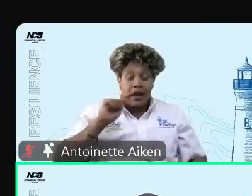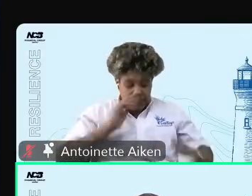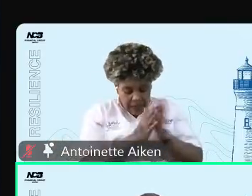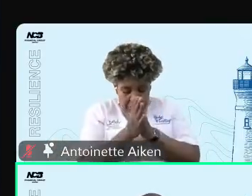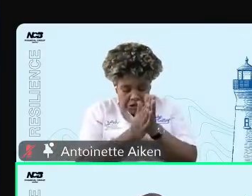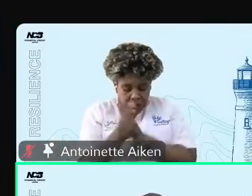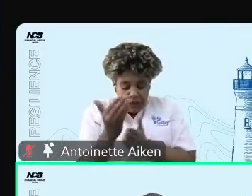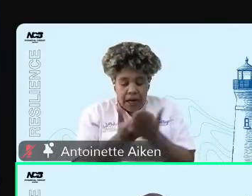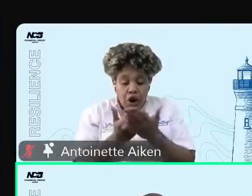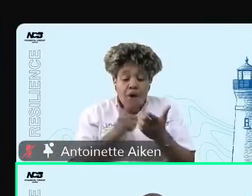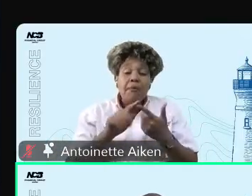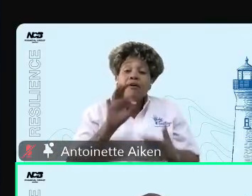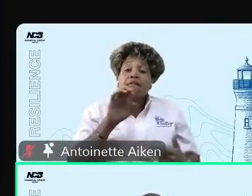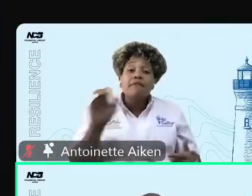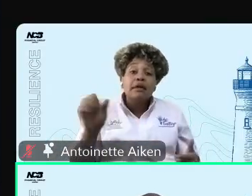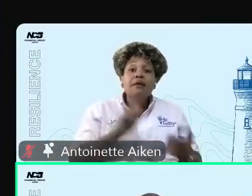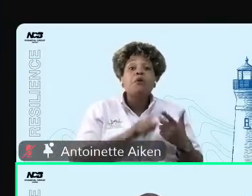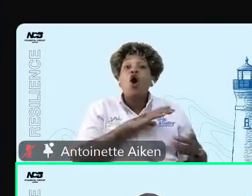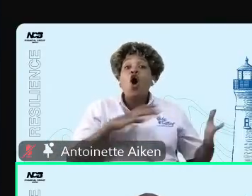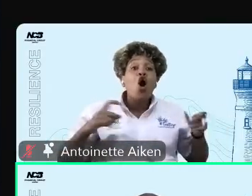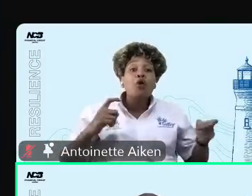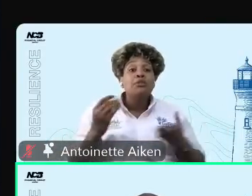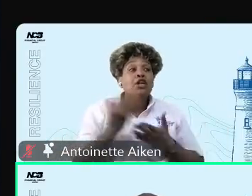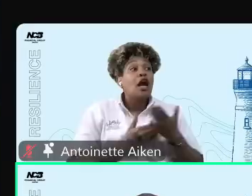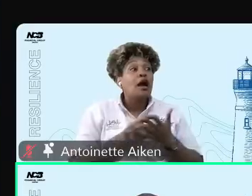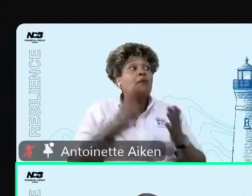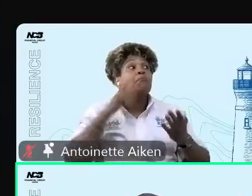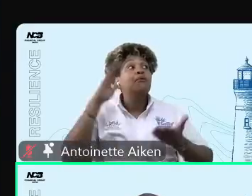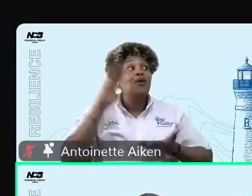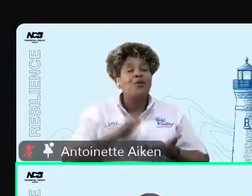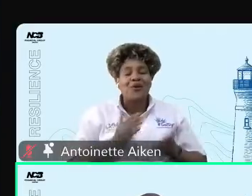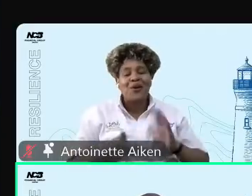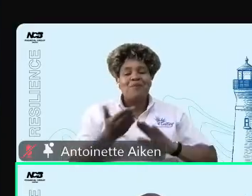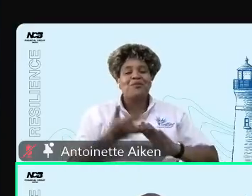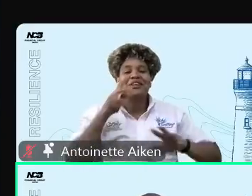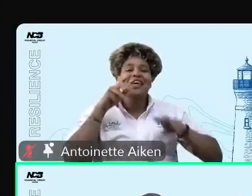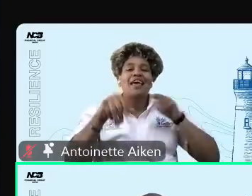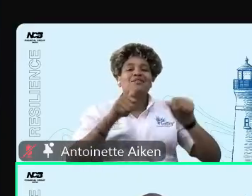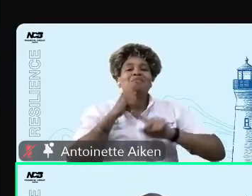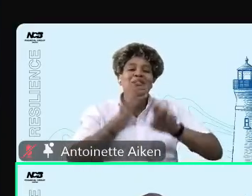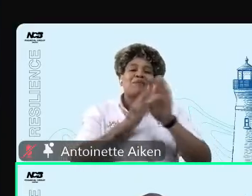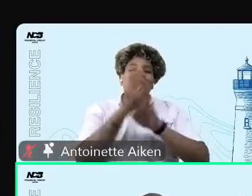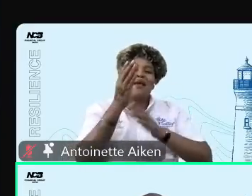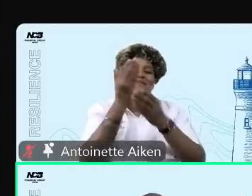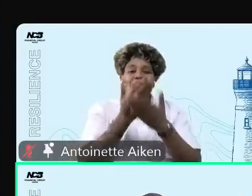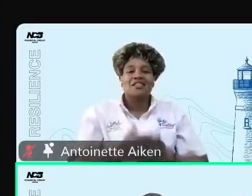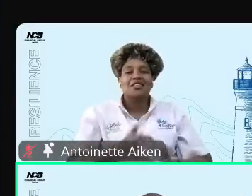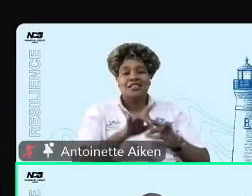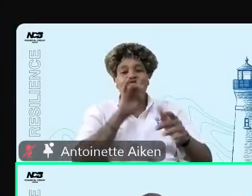fee and commission income, along with lower operating expenses, were the main factors influencing the